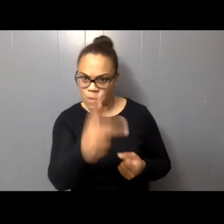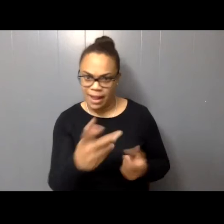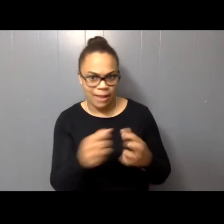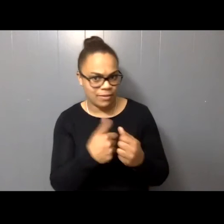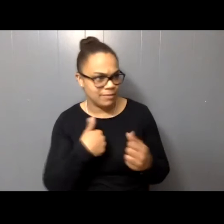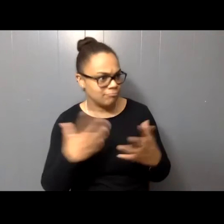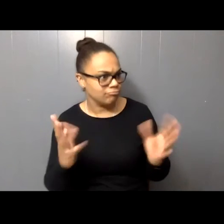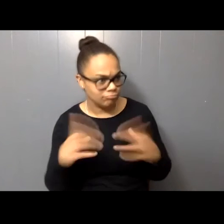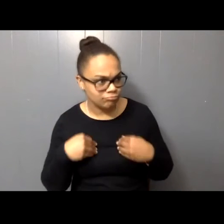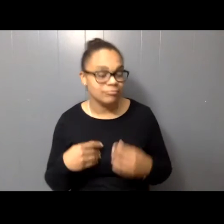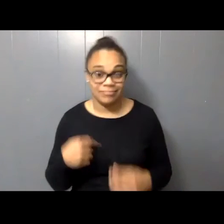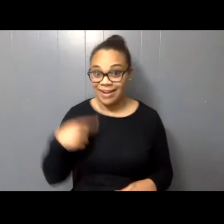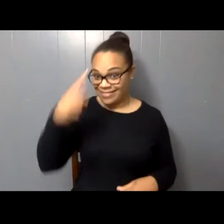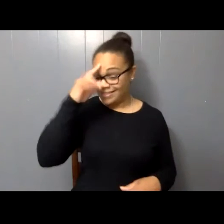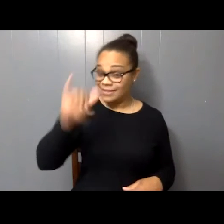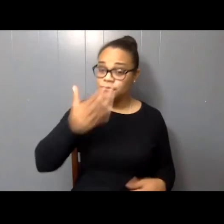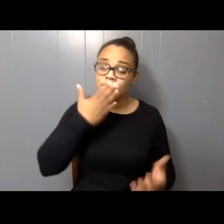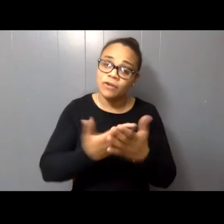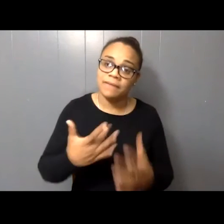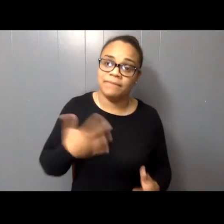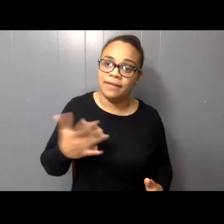you come out to someone. um